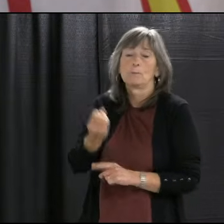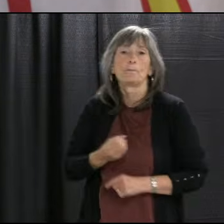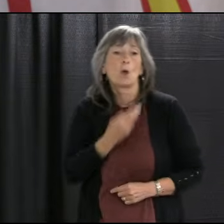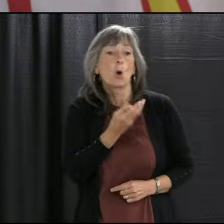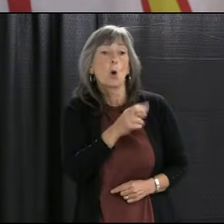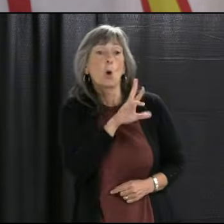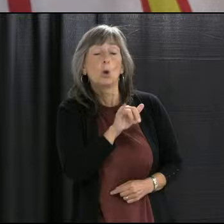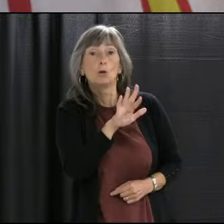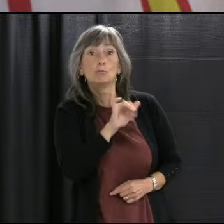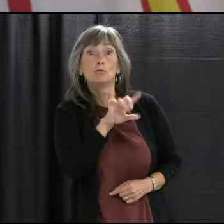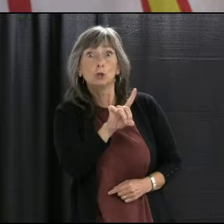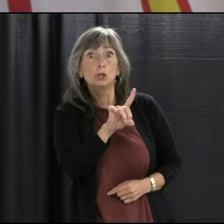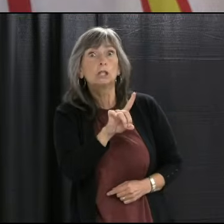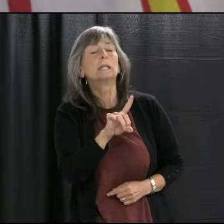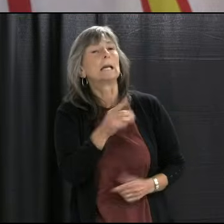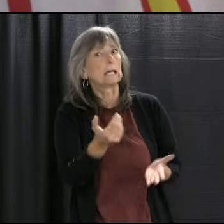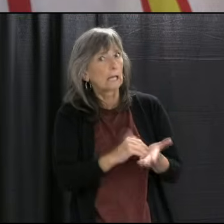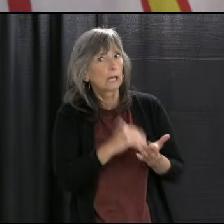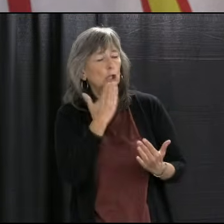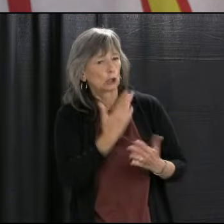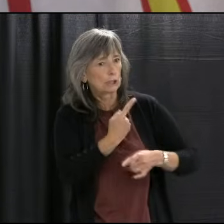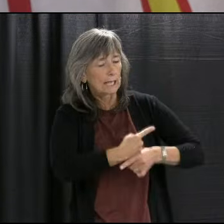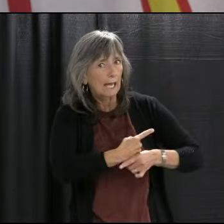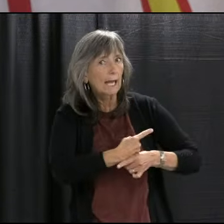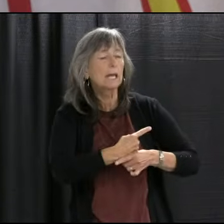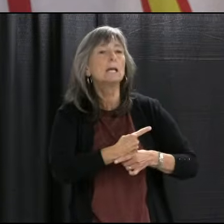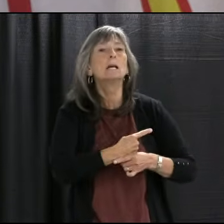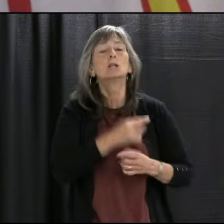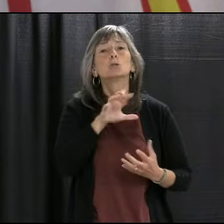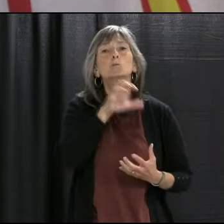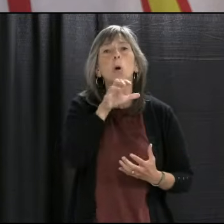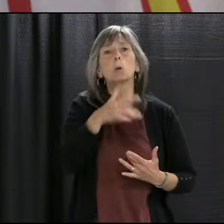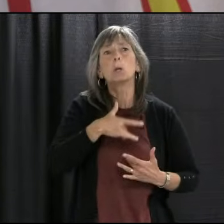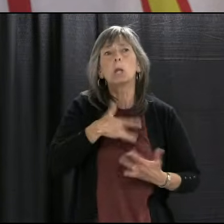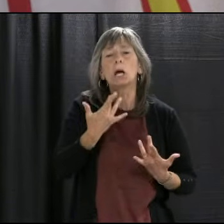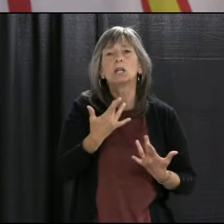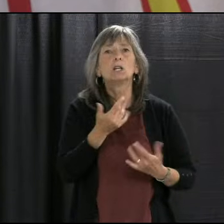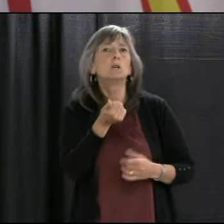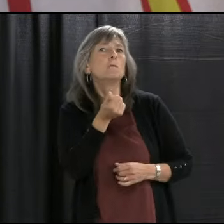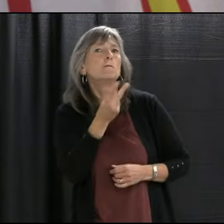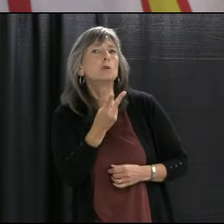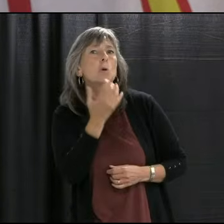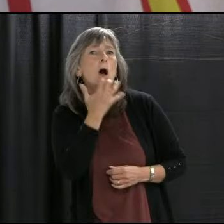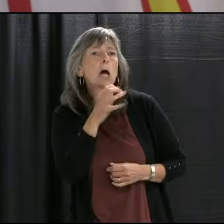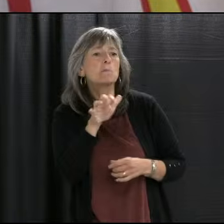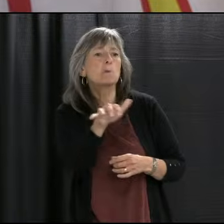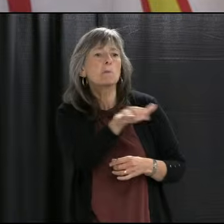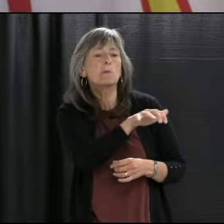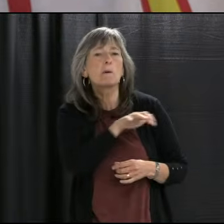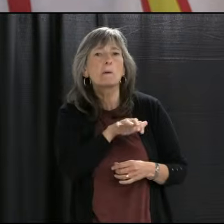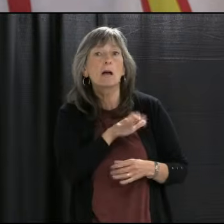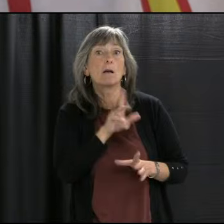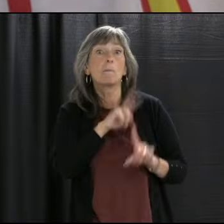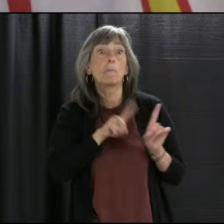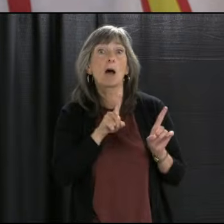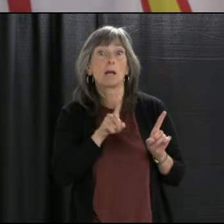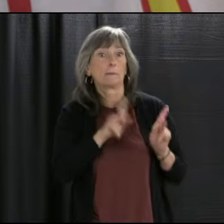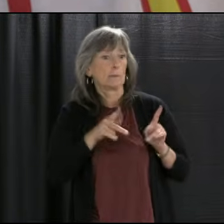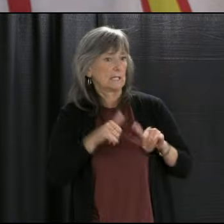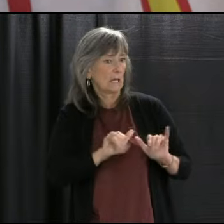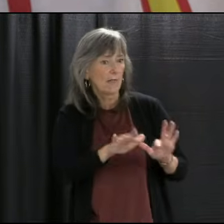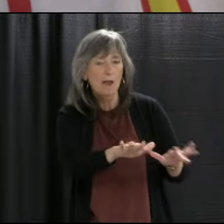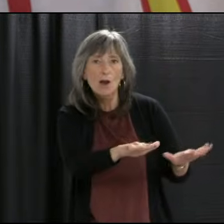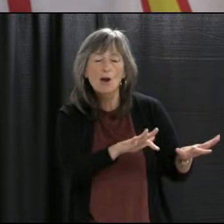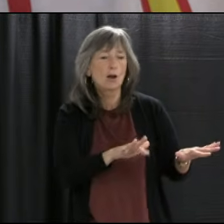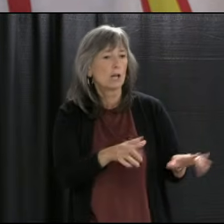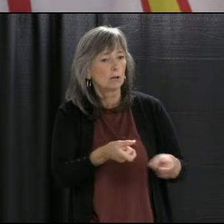fire, crews have had another good day on the Holyrood fire with light smoke and a few hot spots this morning, but the ground crews remain on site along